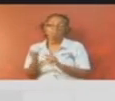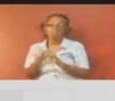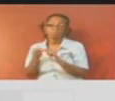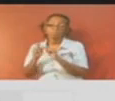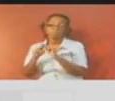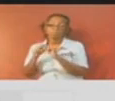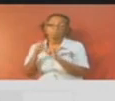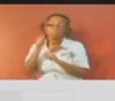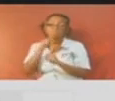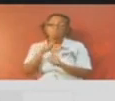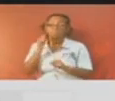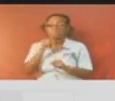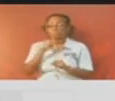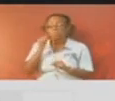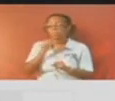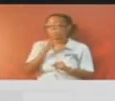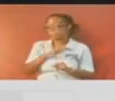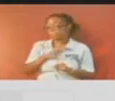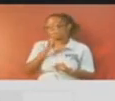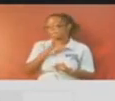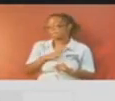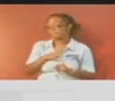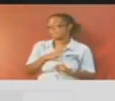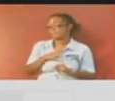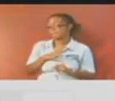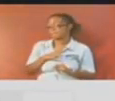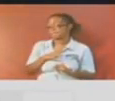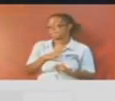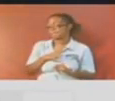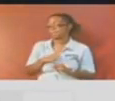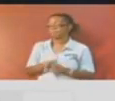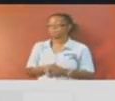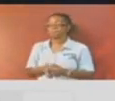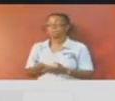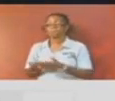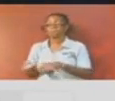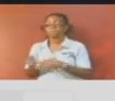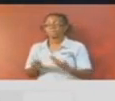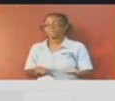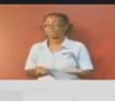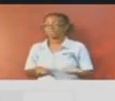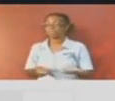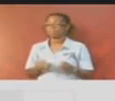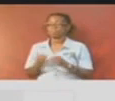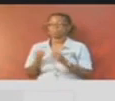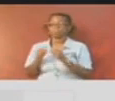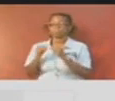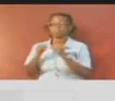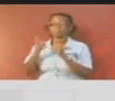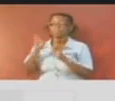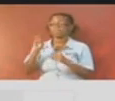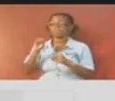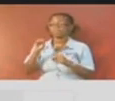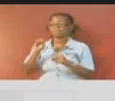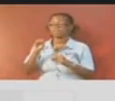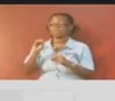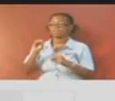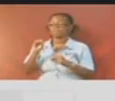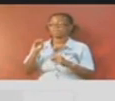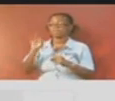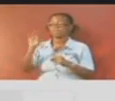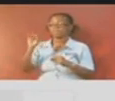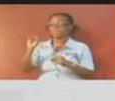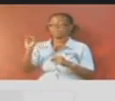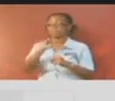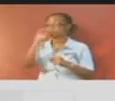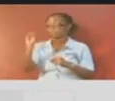seeing whereas we would have seen deaths in the 60 and above age group accounting for about 70% of all deaths,